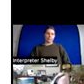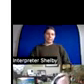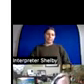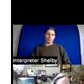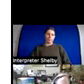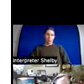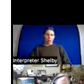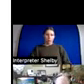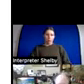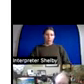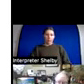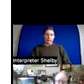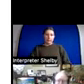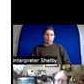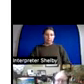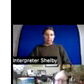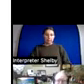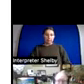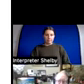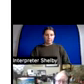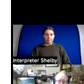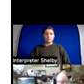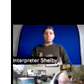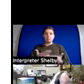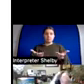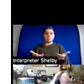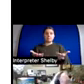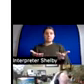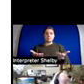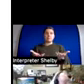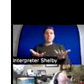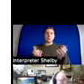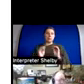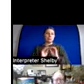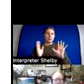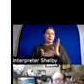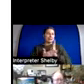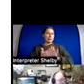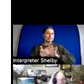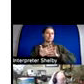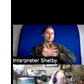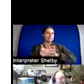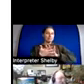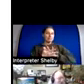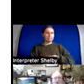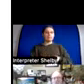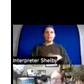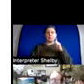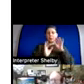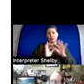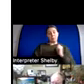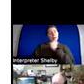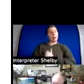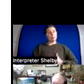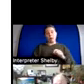so but i first want to sort out the misconception and uh for the interpreter i'm really sorry about